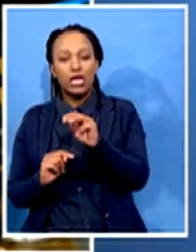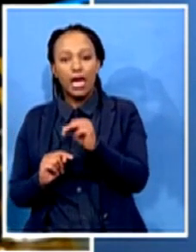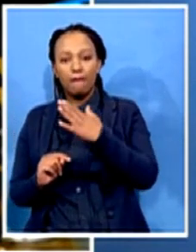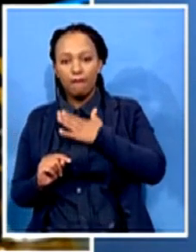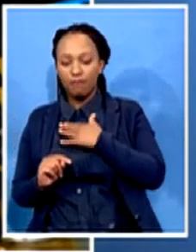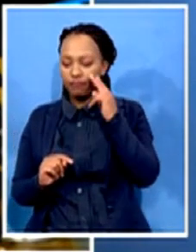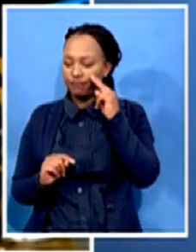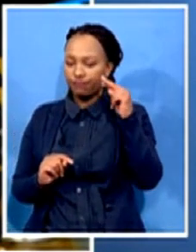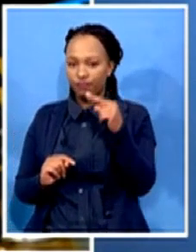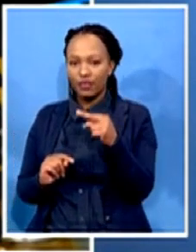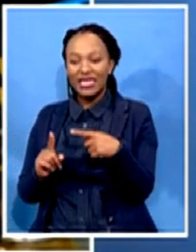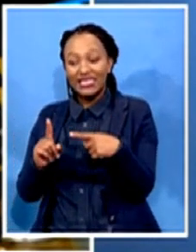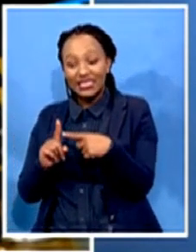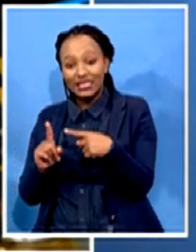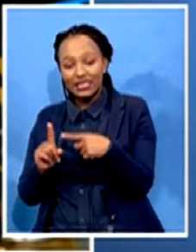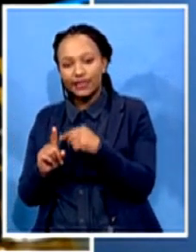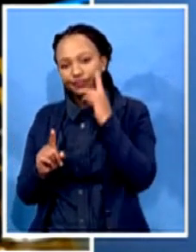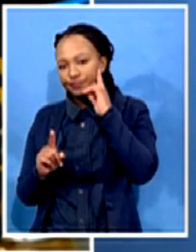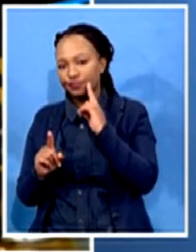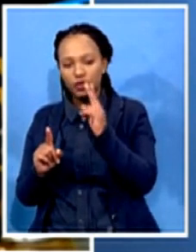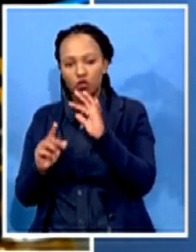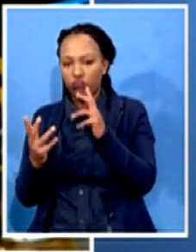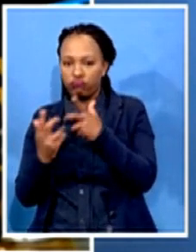to be in that department as we speak.